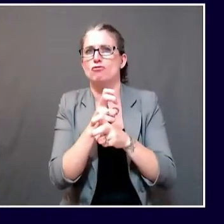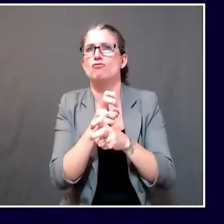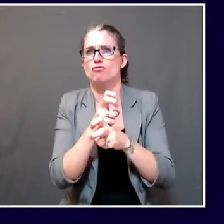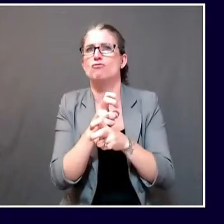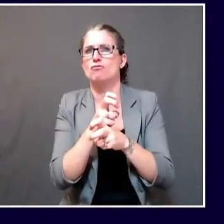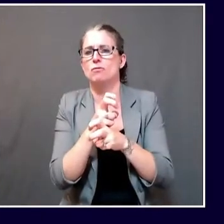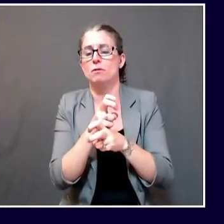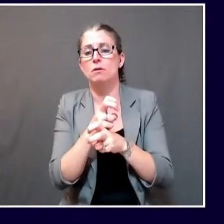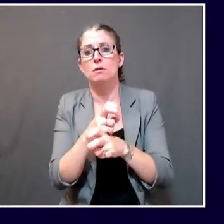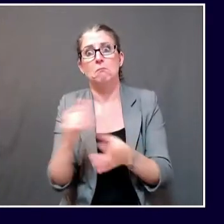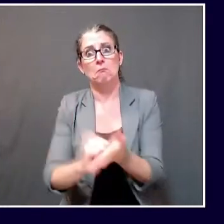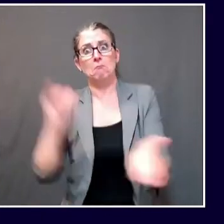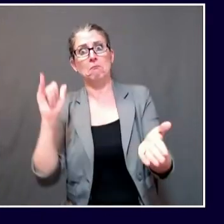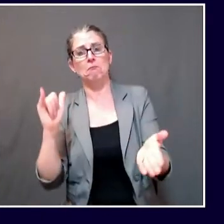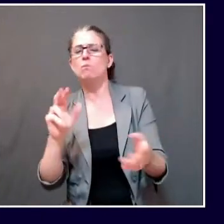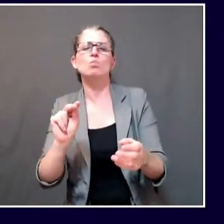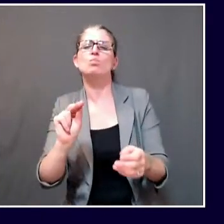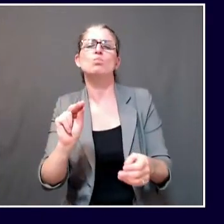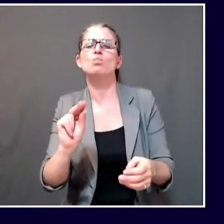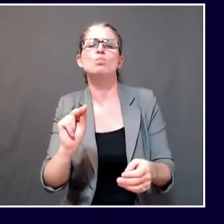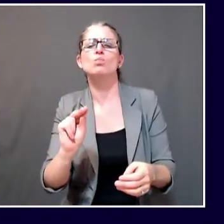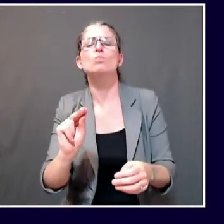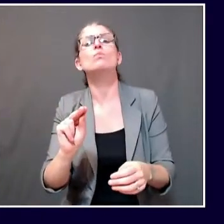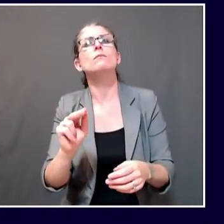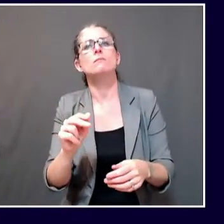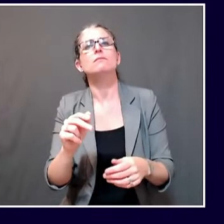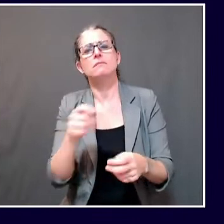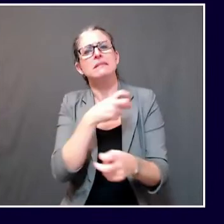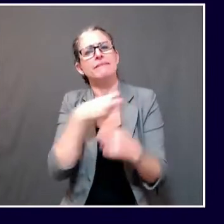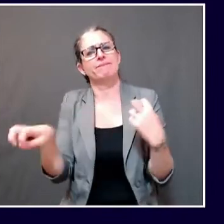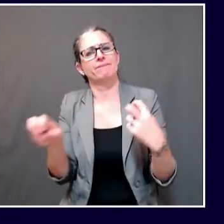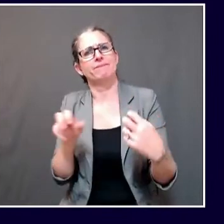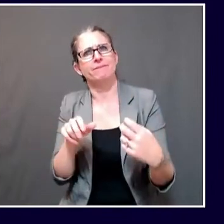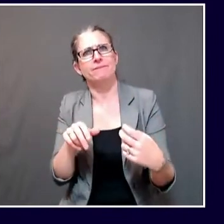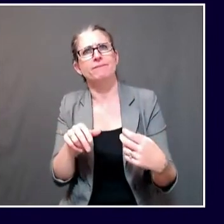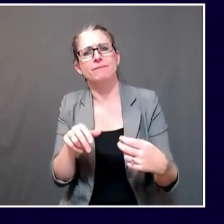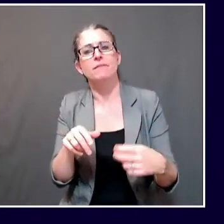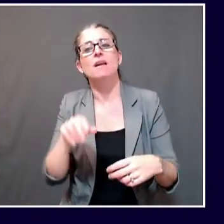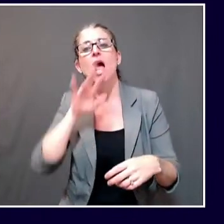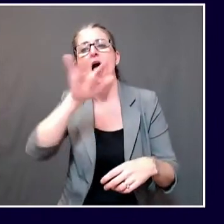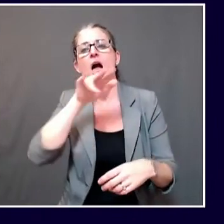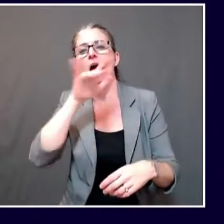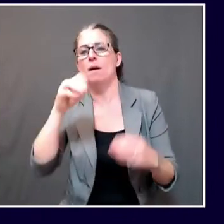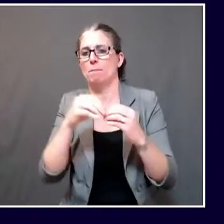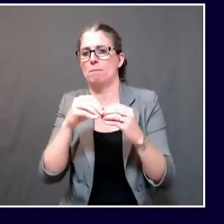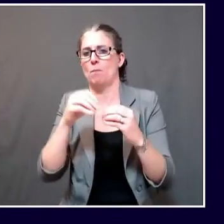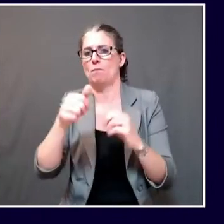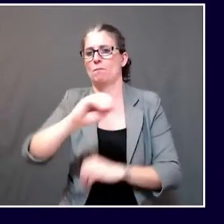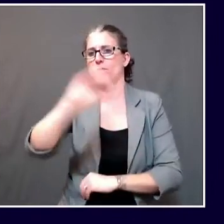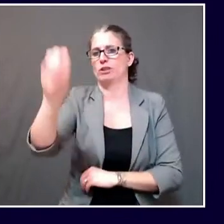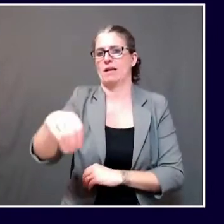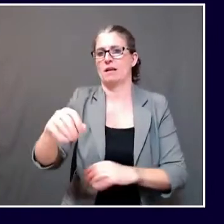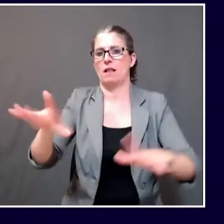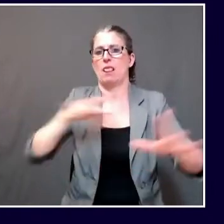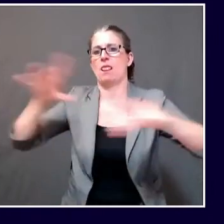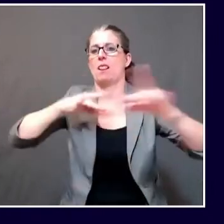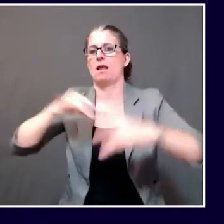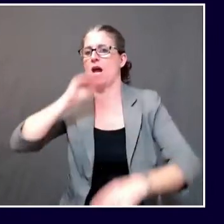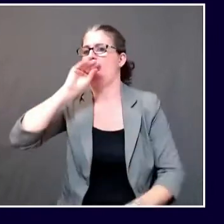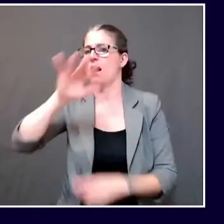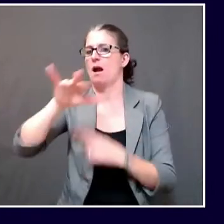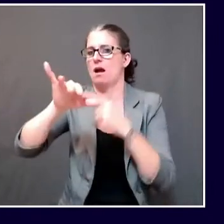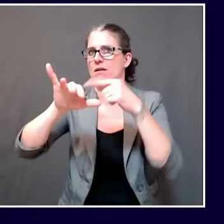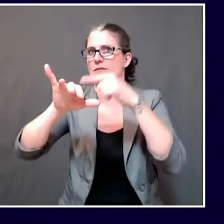But this is one reason why hand washing is so critical. Hand washing has, I think, been something we've talked about